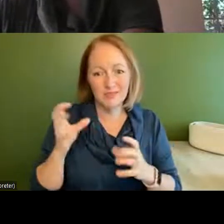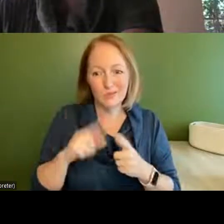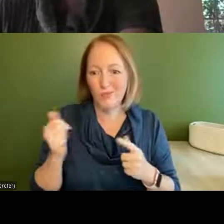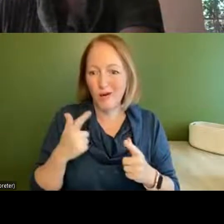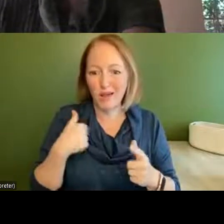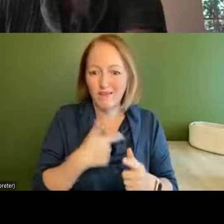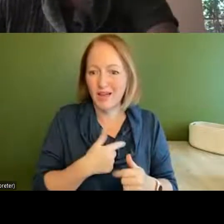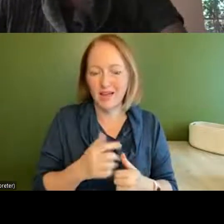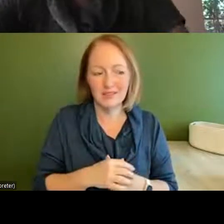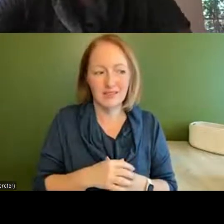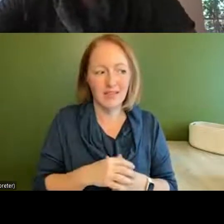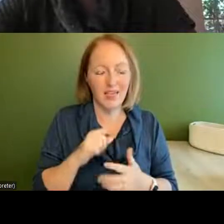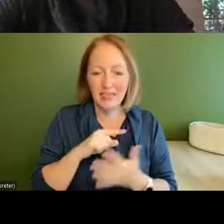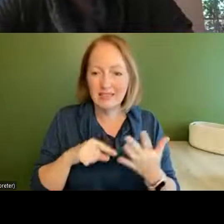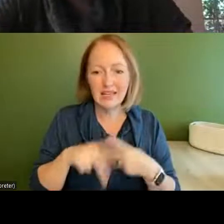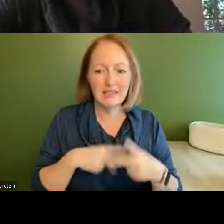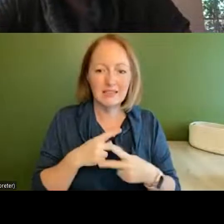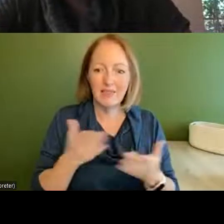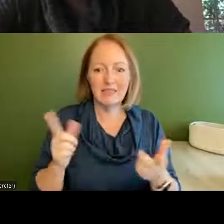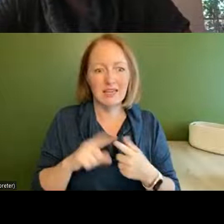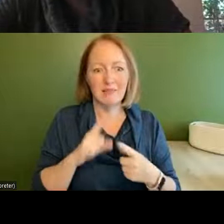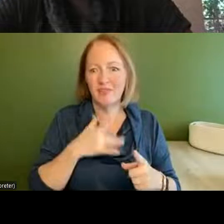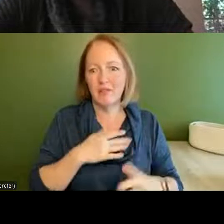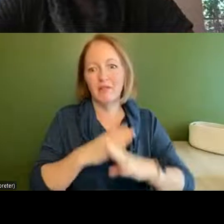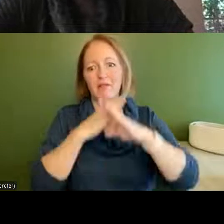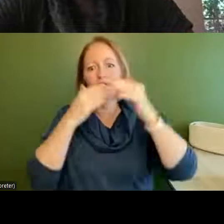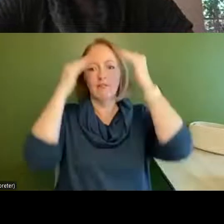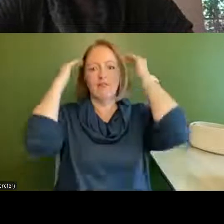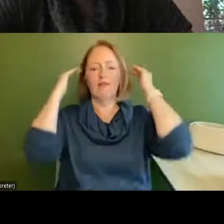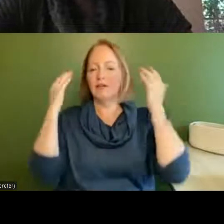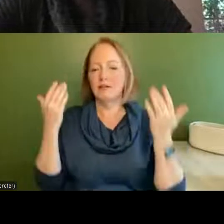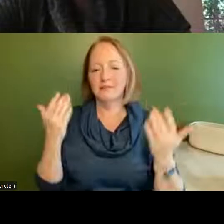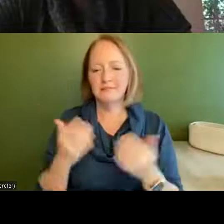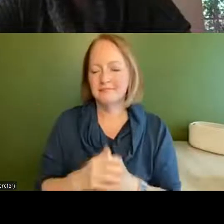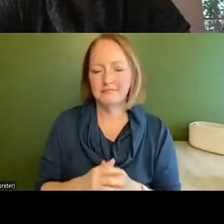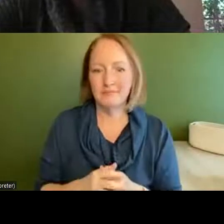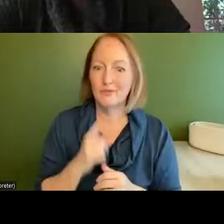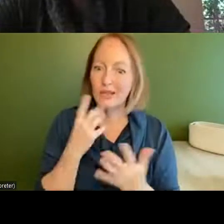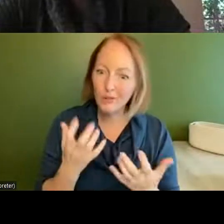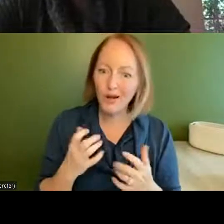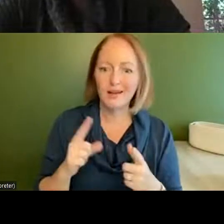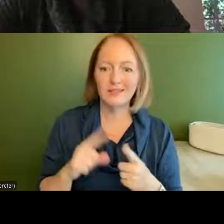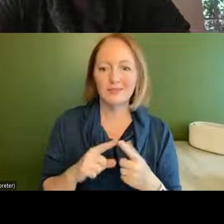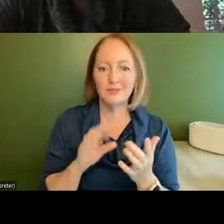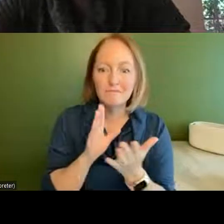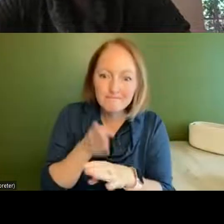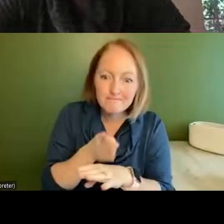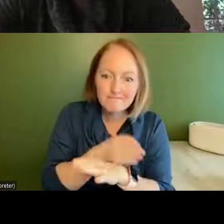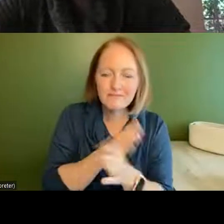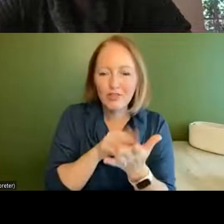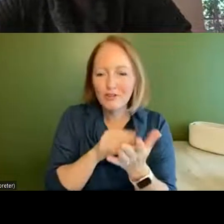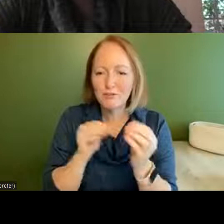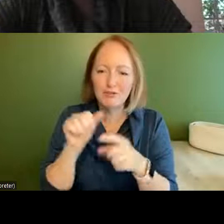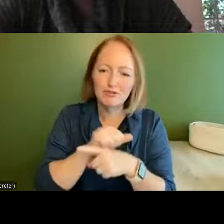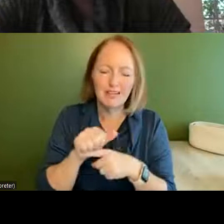and these kinds of things can become really insurmountable barriers for people who really want to expand their education, because they